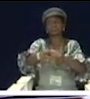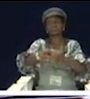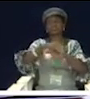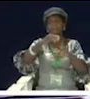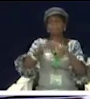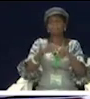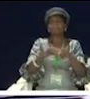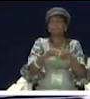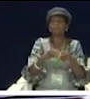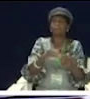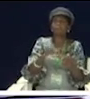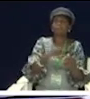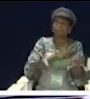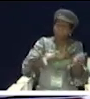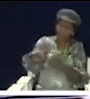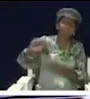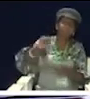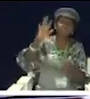bypass the furlough